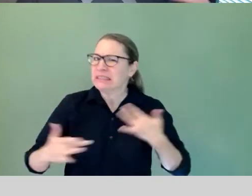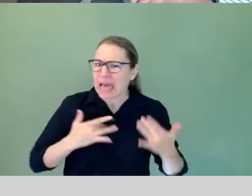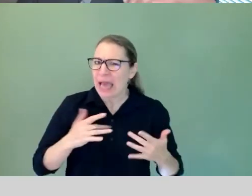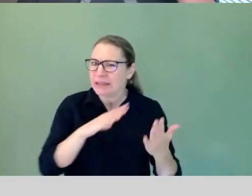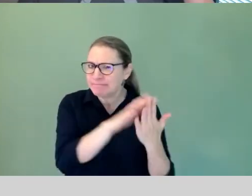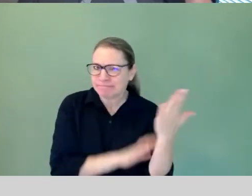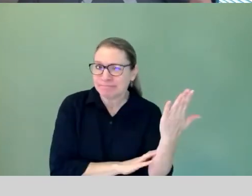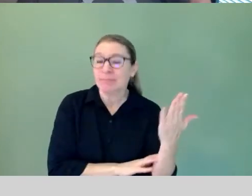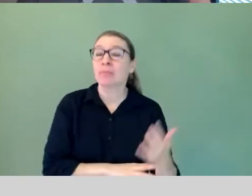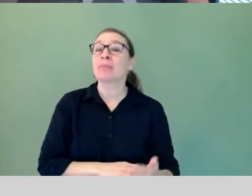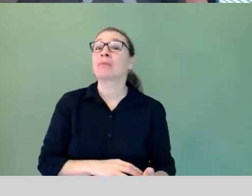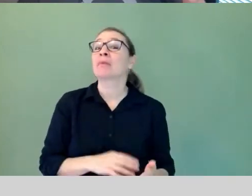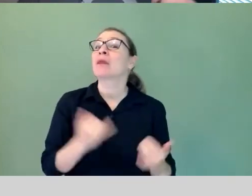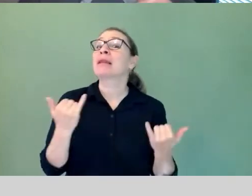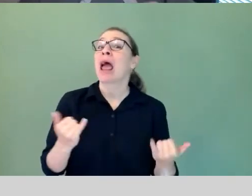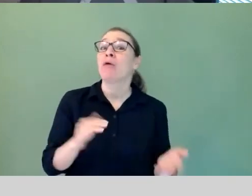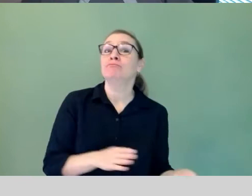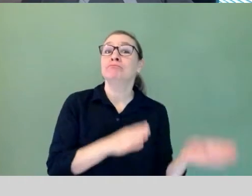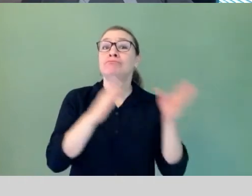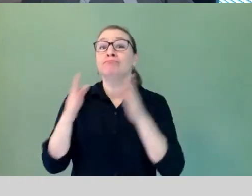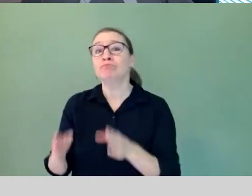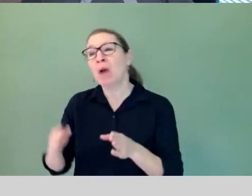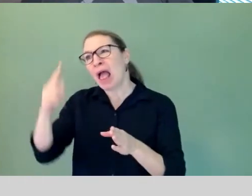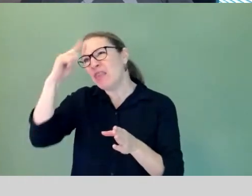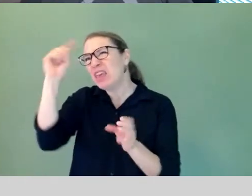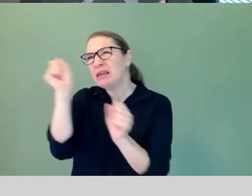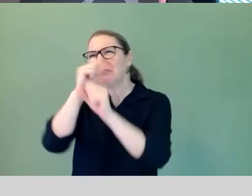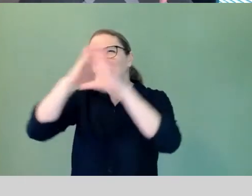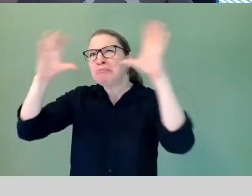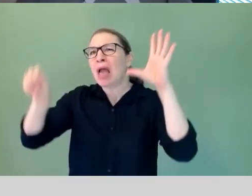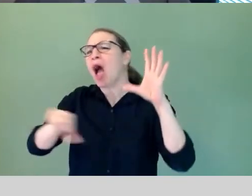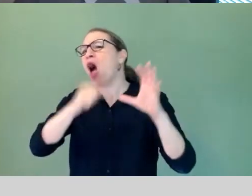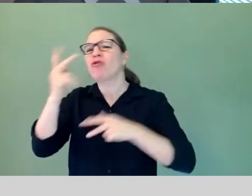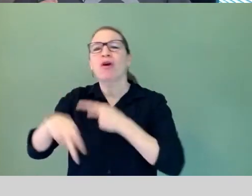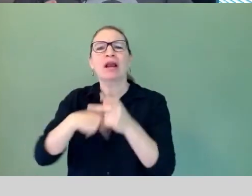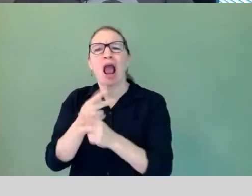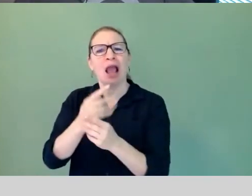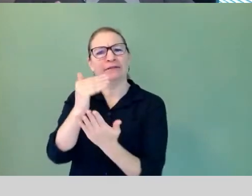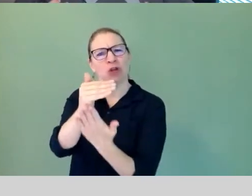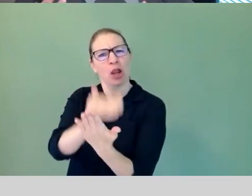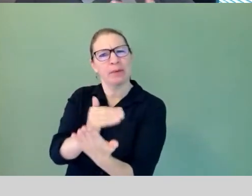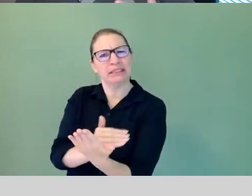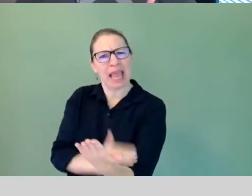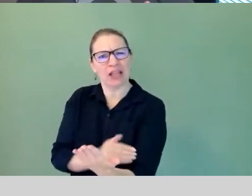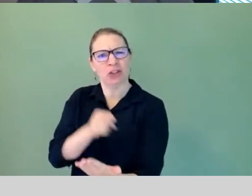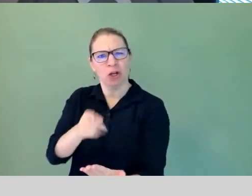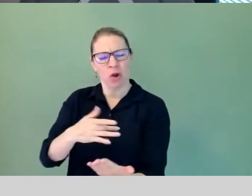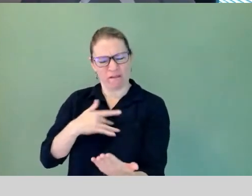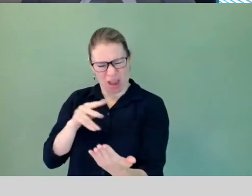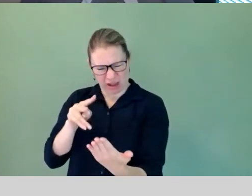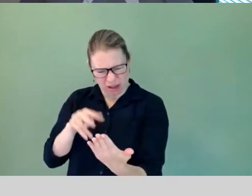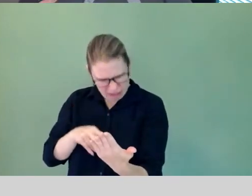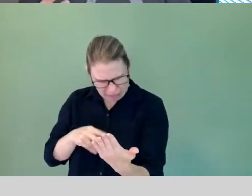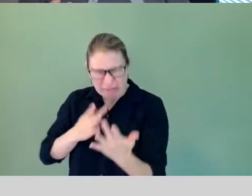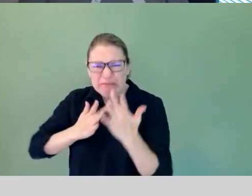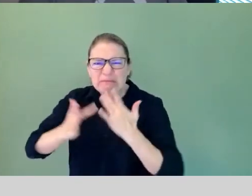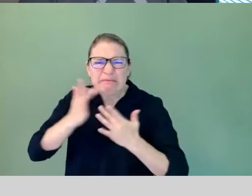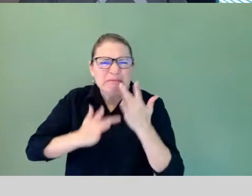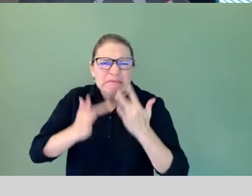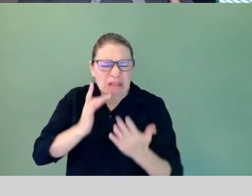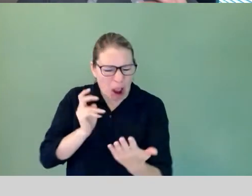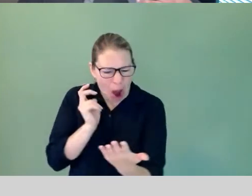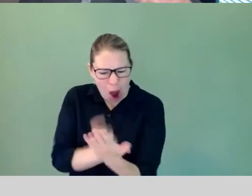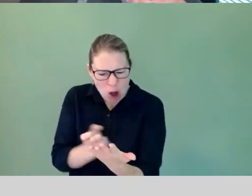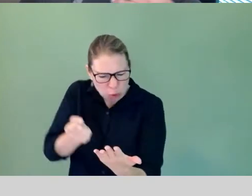think about another form of documentation where it's sparse, you can't really tell what's going